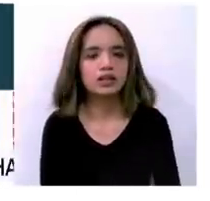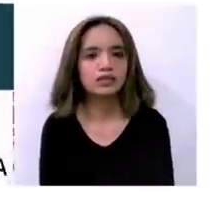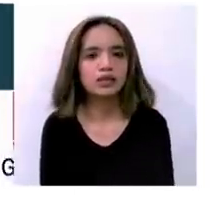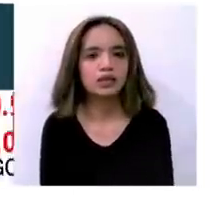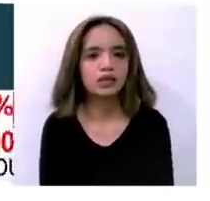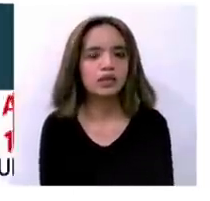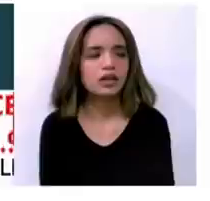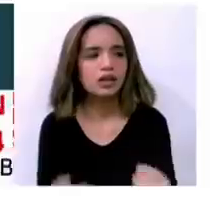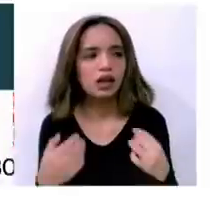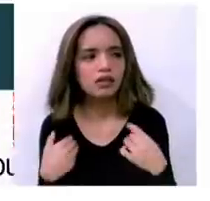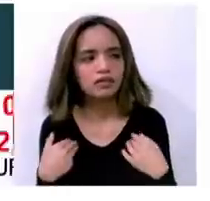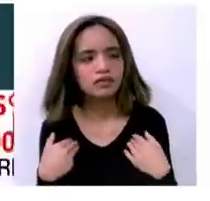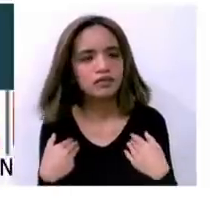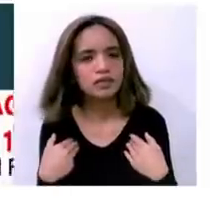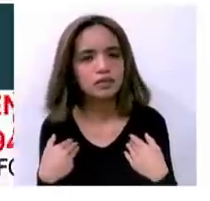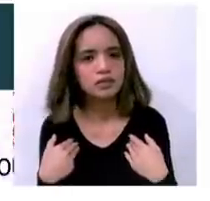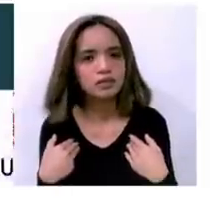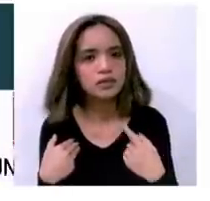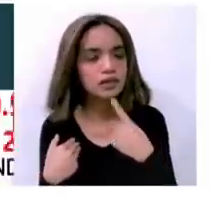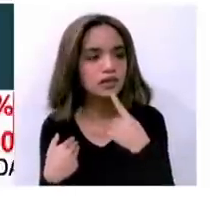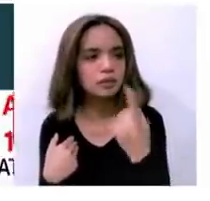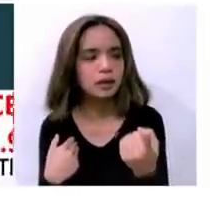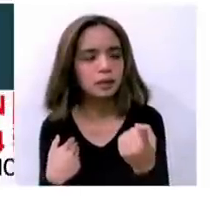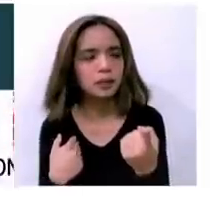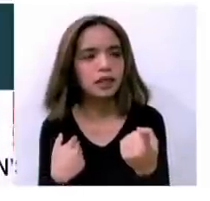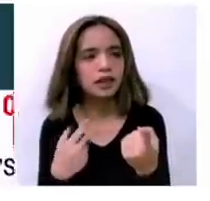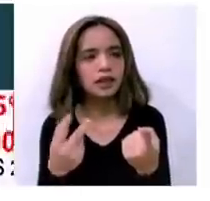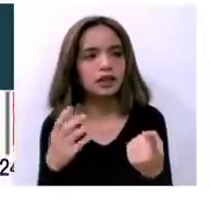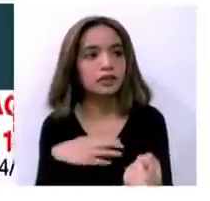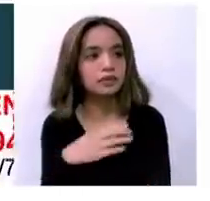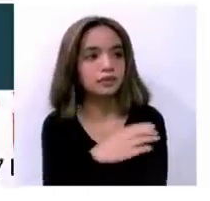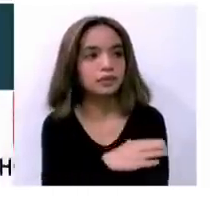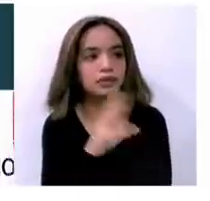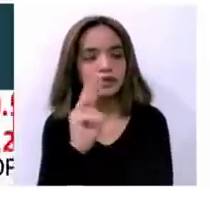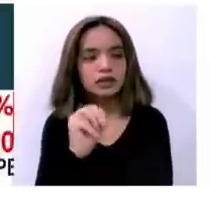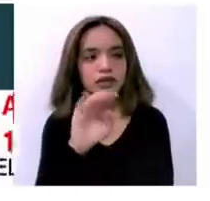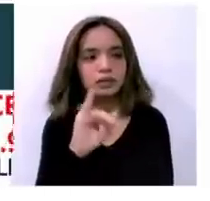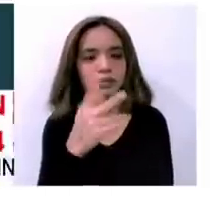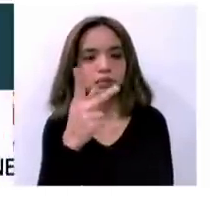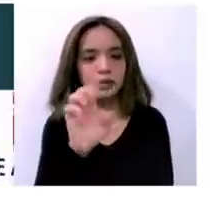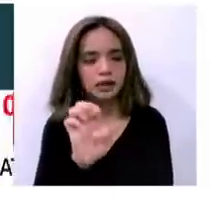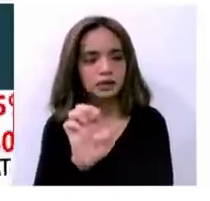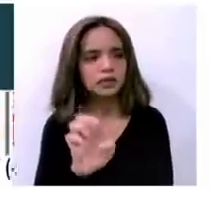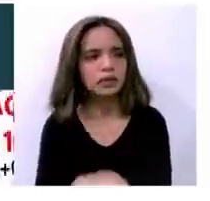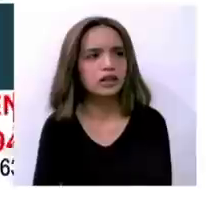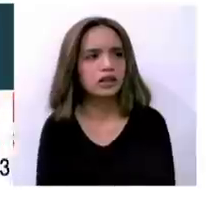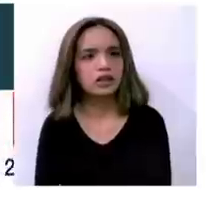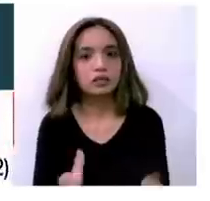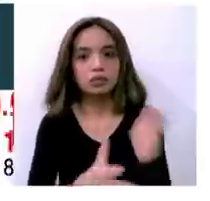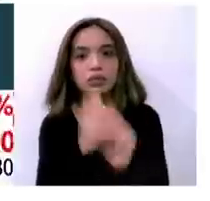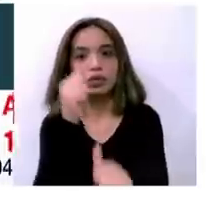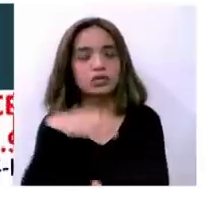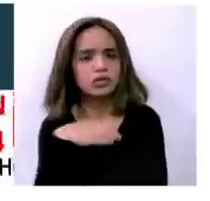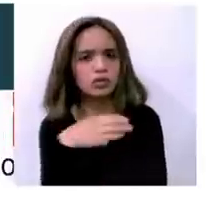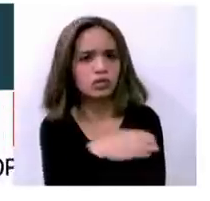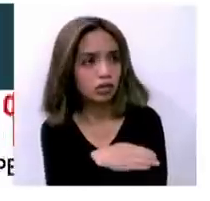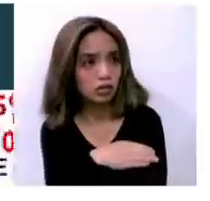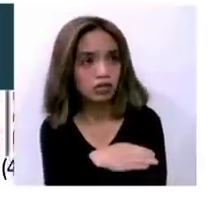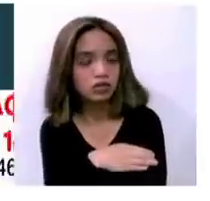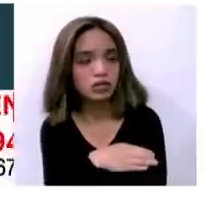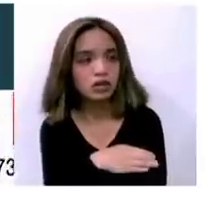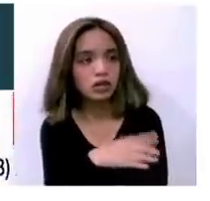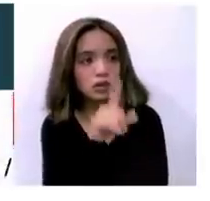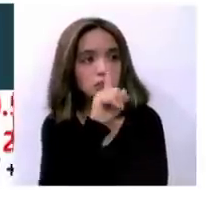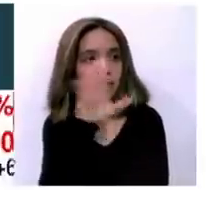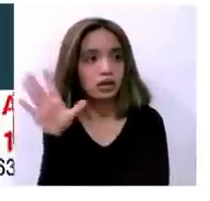there was a claim made by Congressman Mike Aglipay that majority of the House lawmakers have vowed